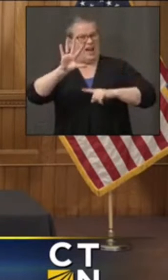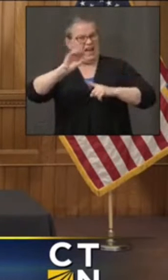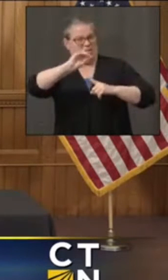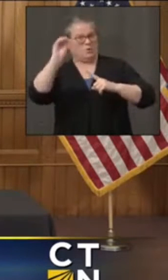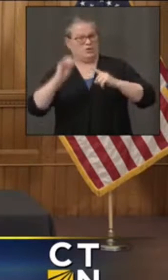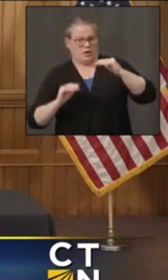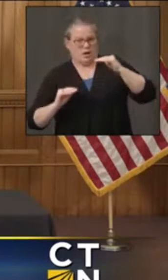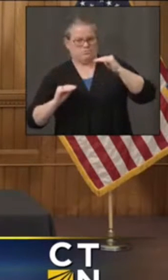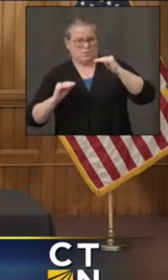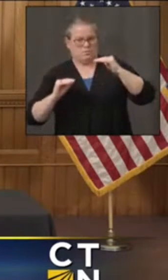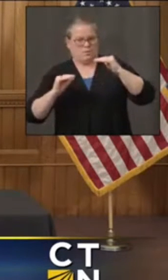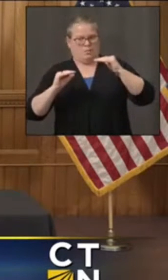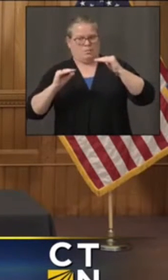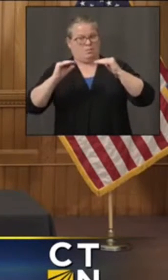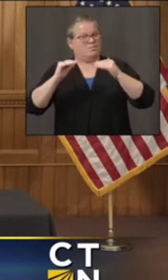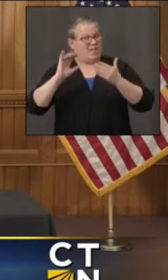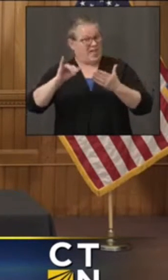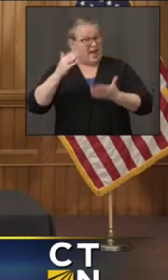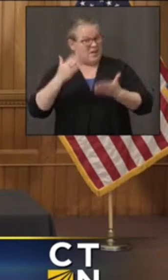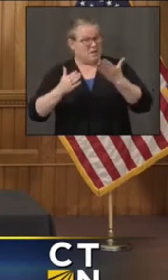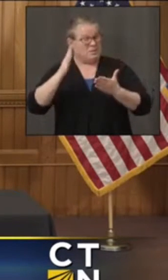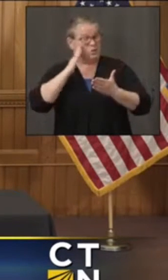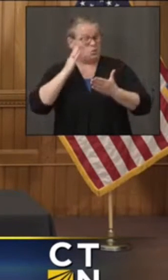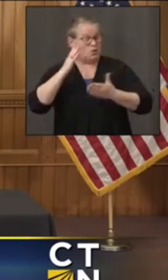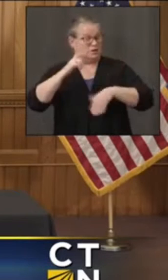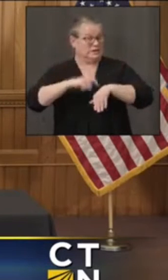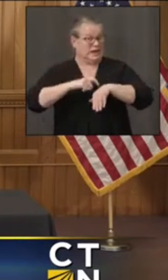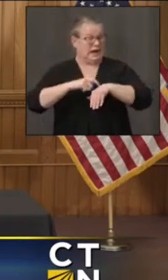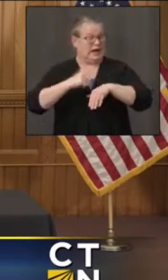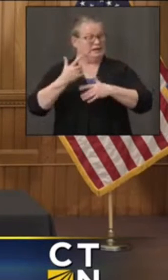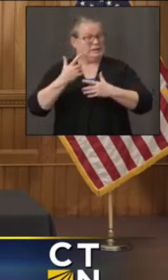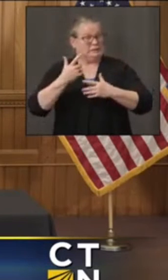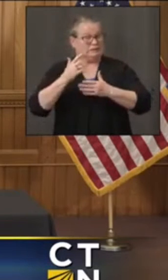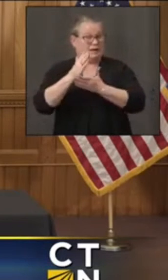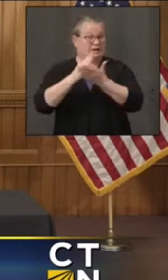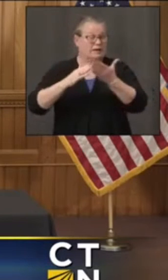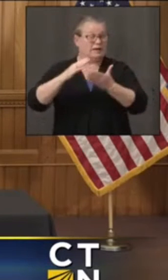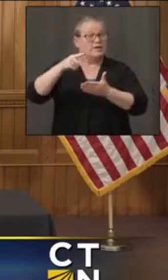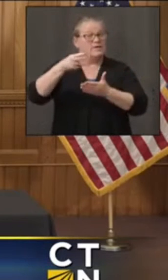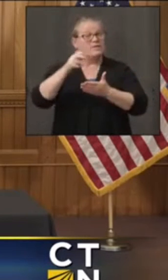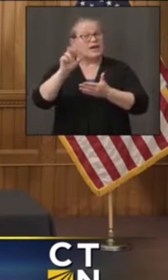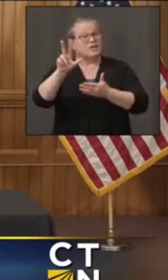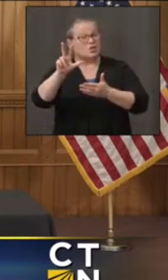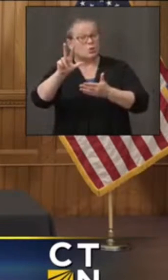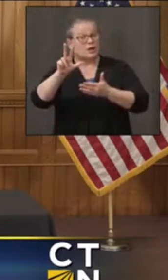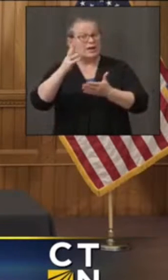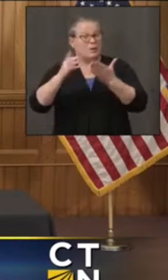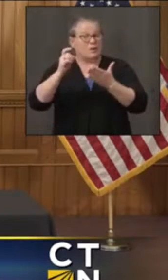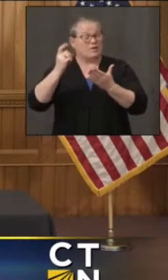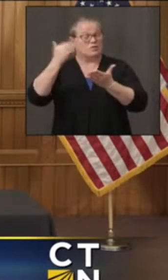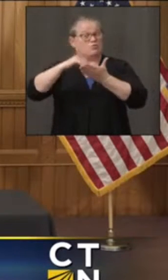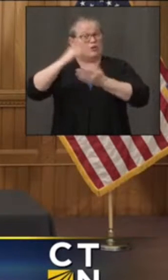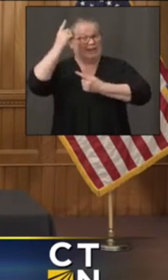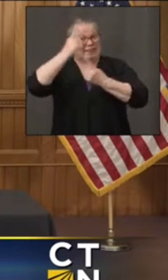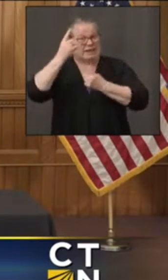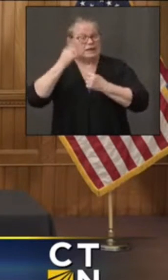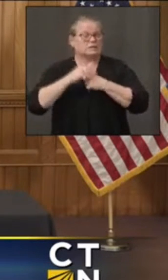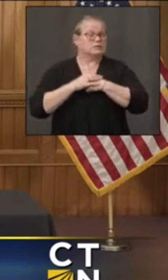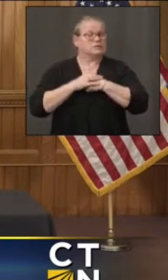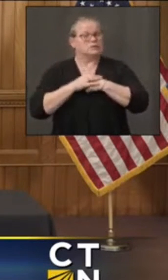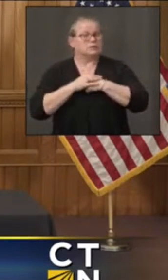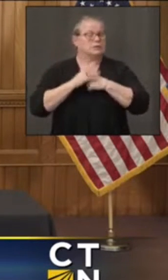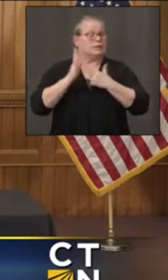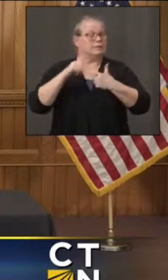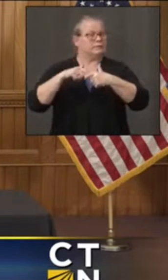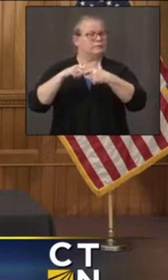rethink things like phase 3 or some of the other ways that society's opened up. But now that we're using 5% as